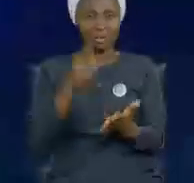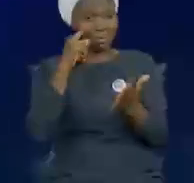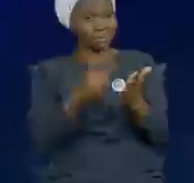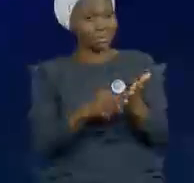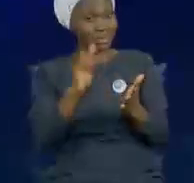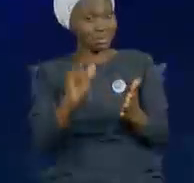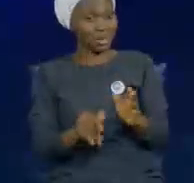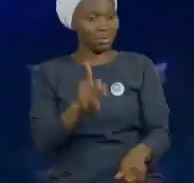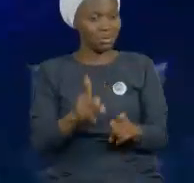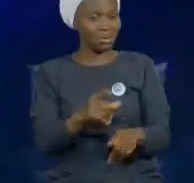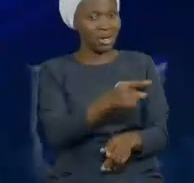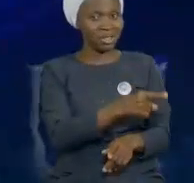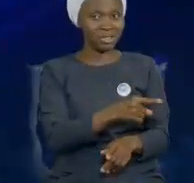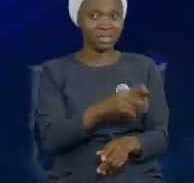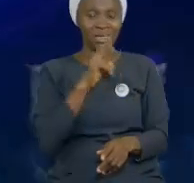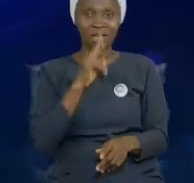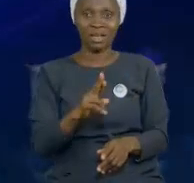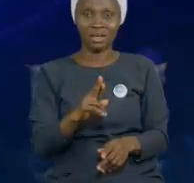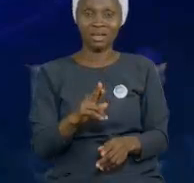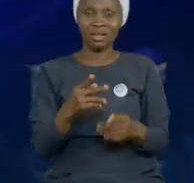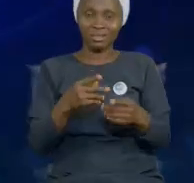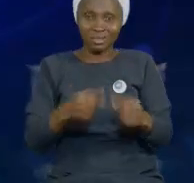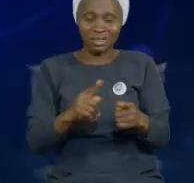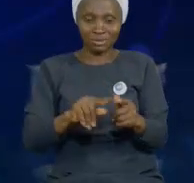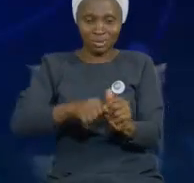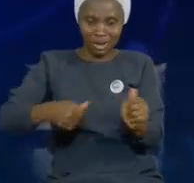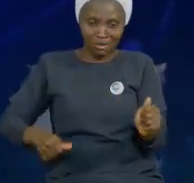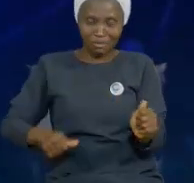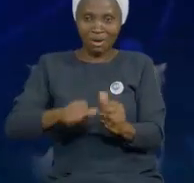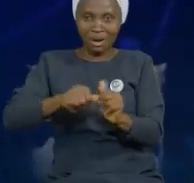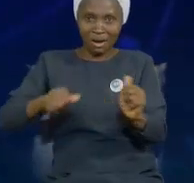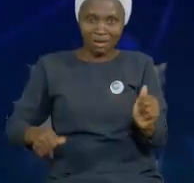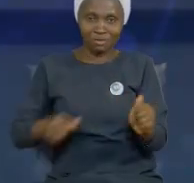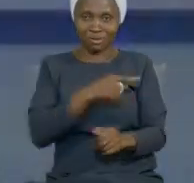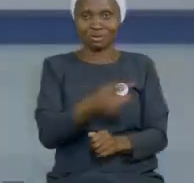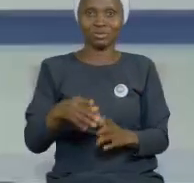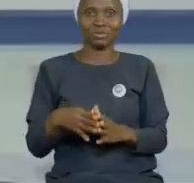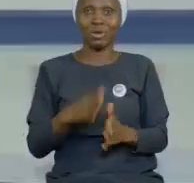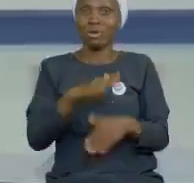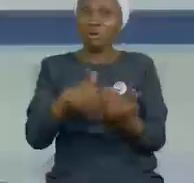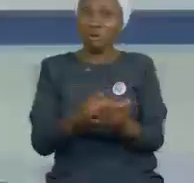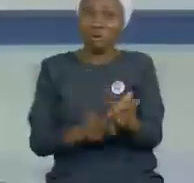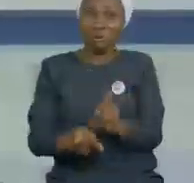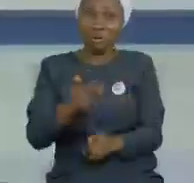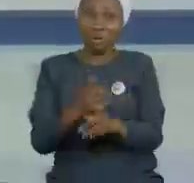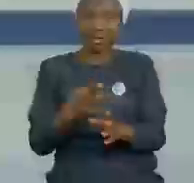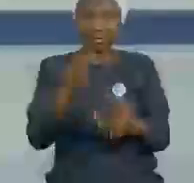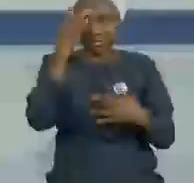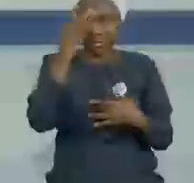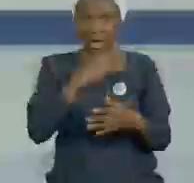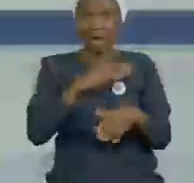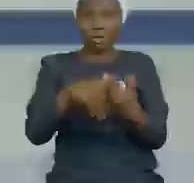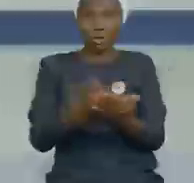even trying to avoid you. And of course you're avoiding them too. All manner of sickness and all manner of